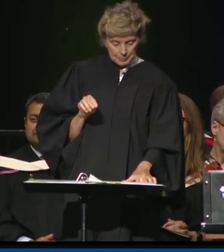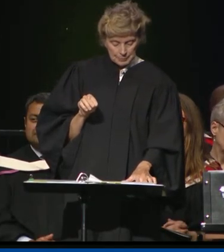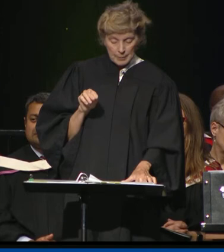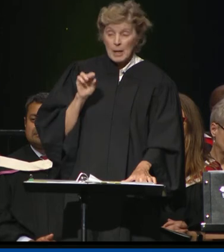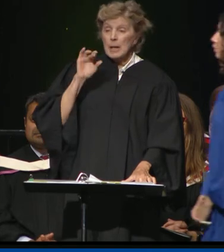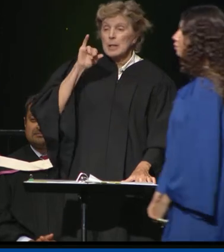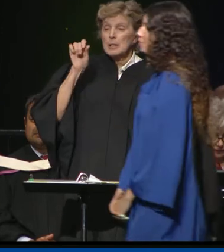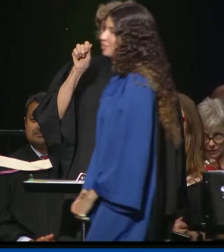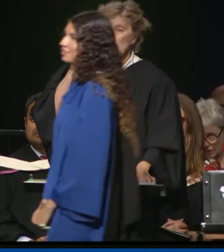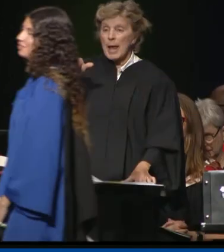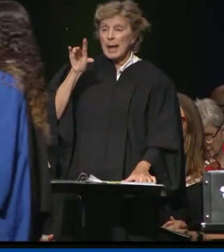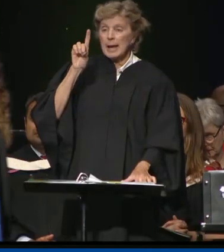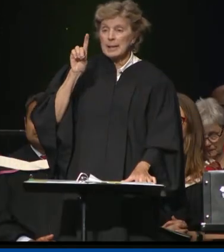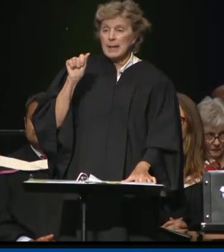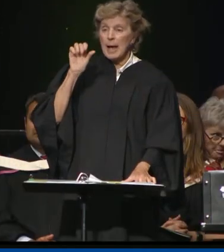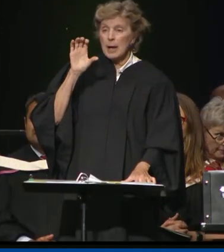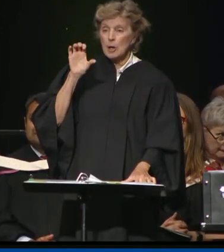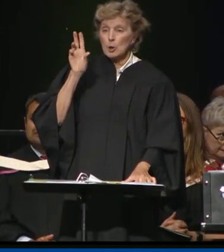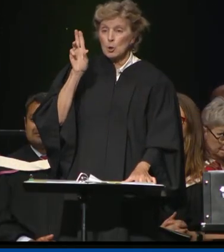Jada Kumbo.